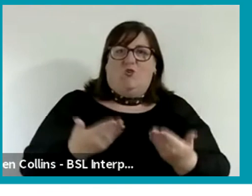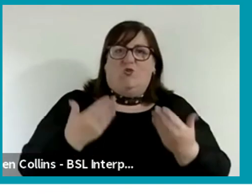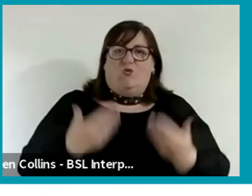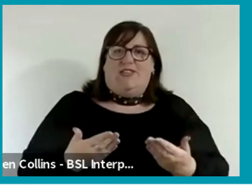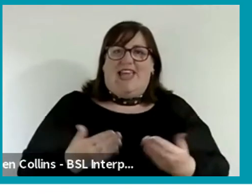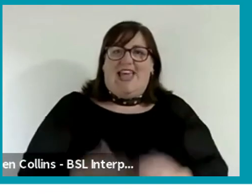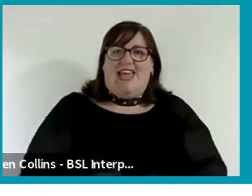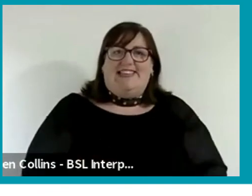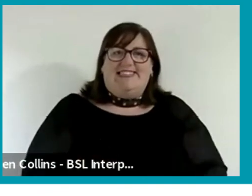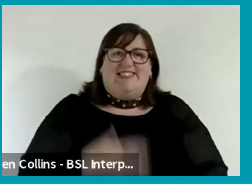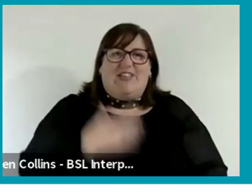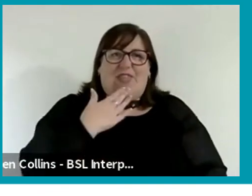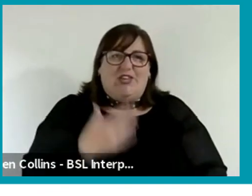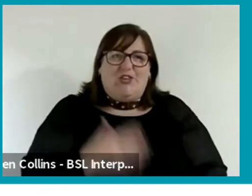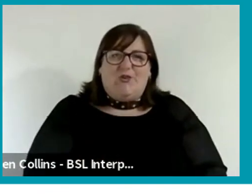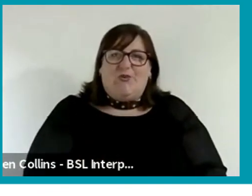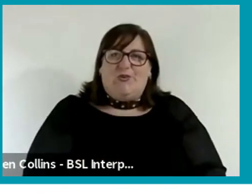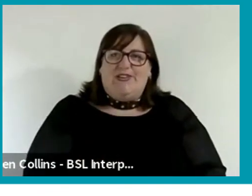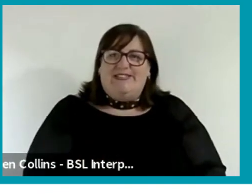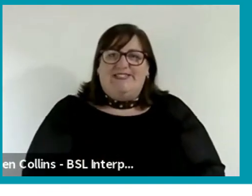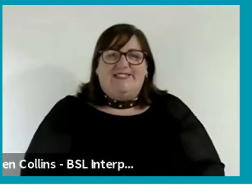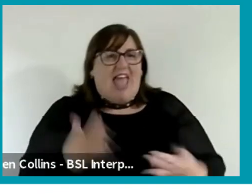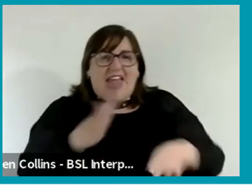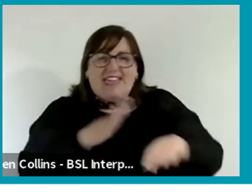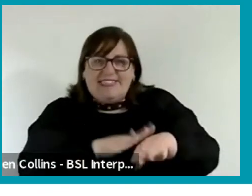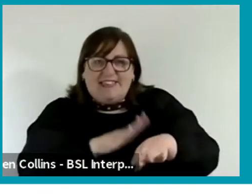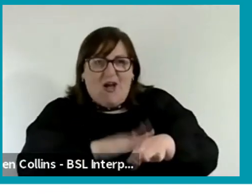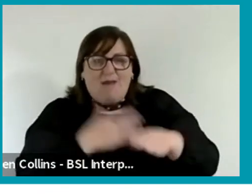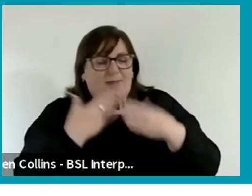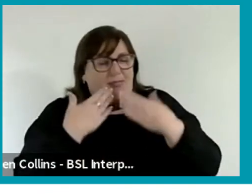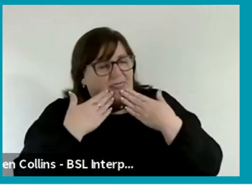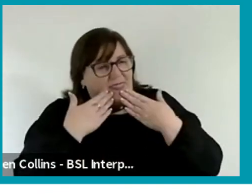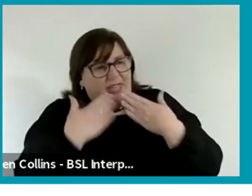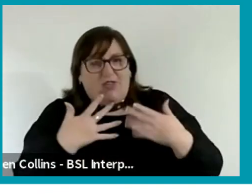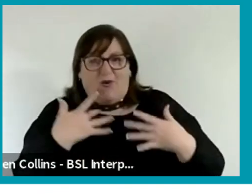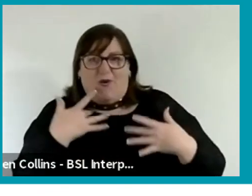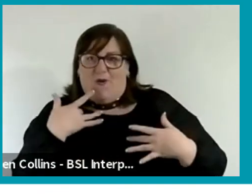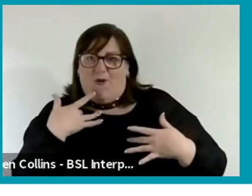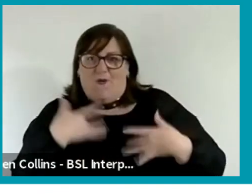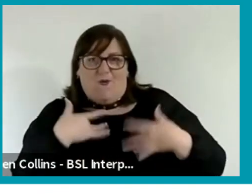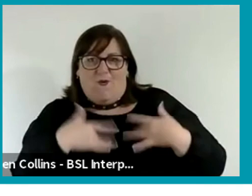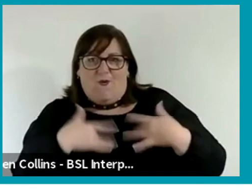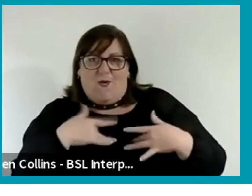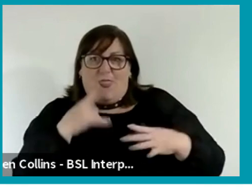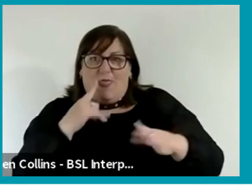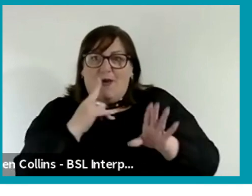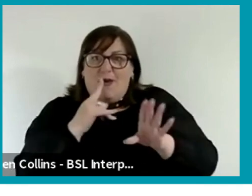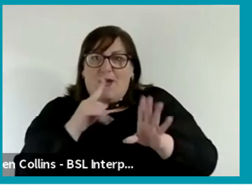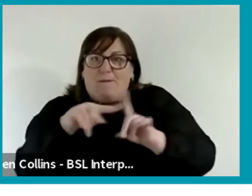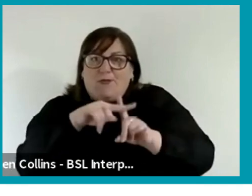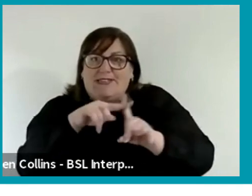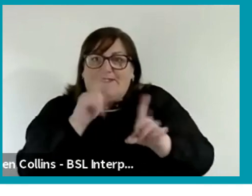everyone, for joining. Thanks, everyone. Anytime, thank you. I look forward to those positive psychology modules.